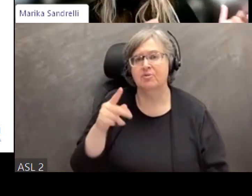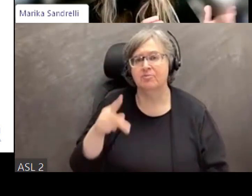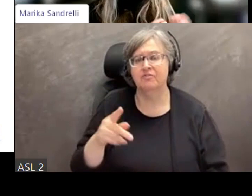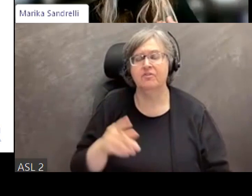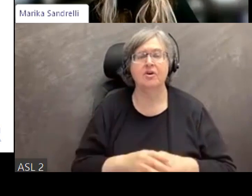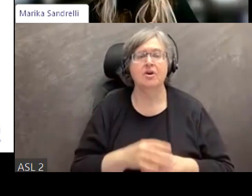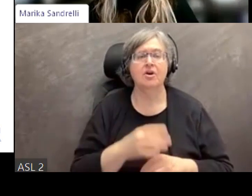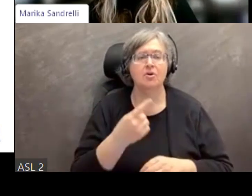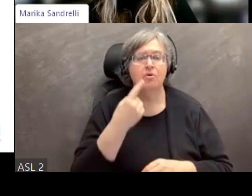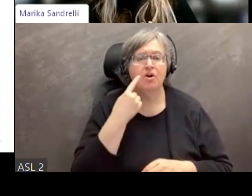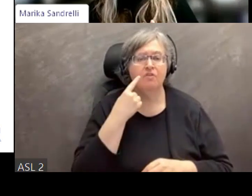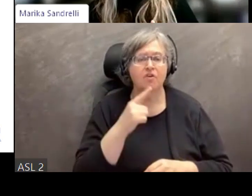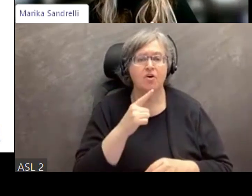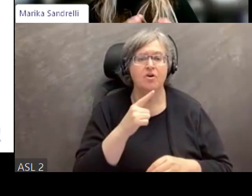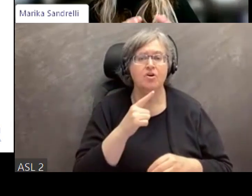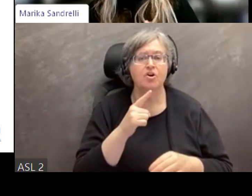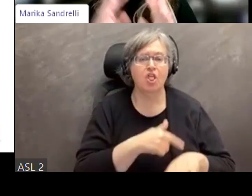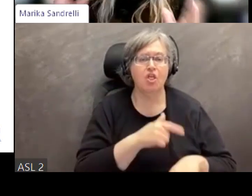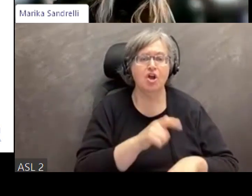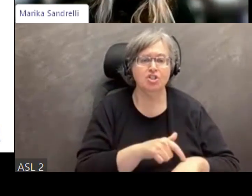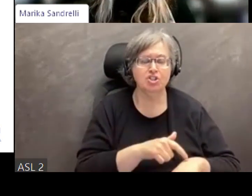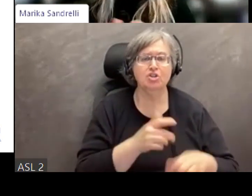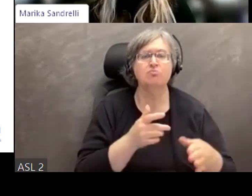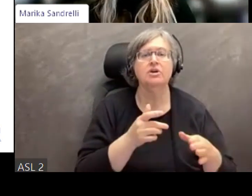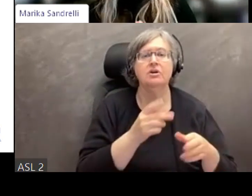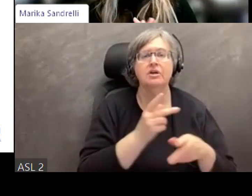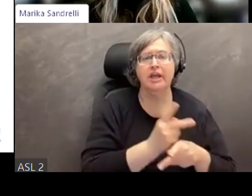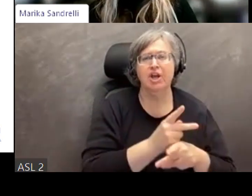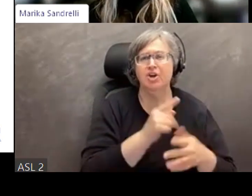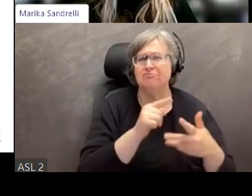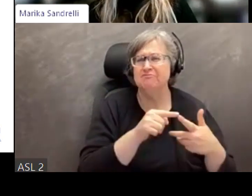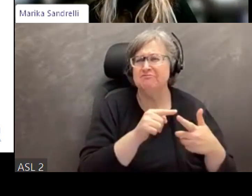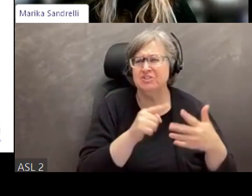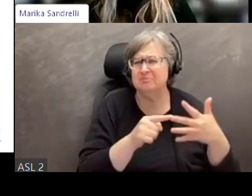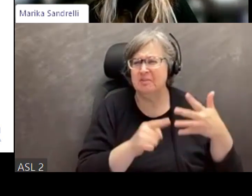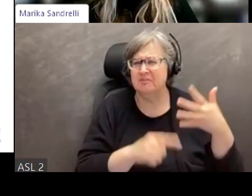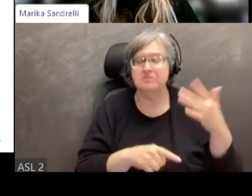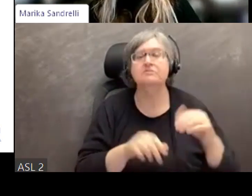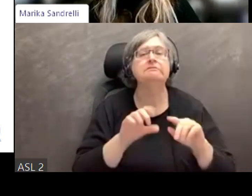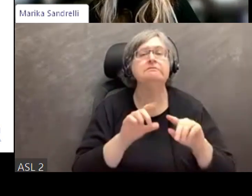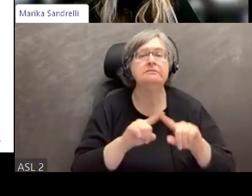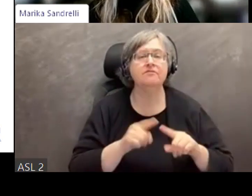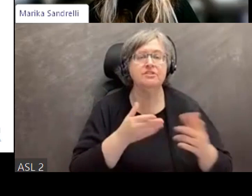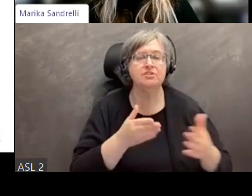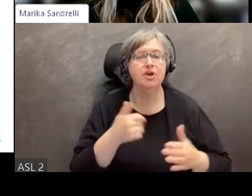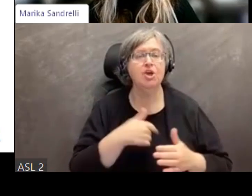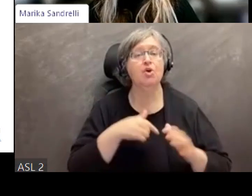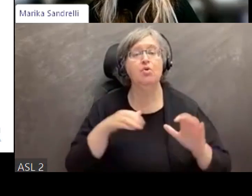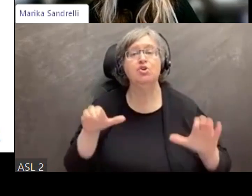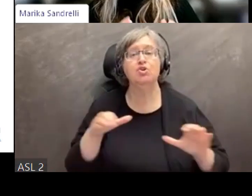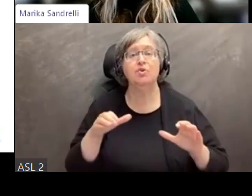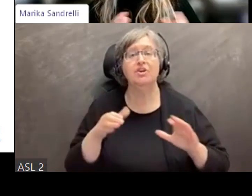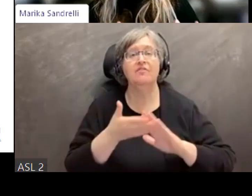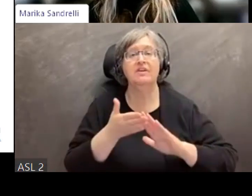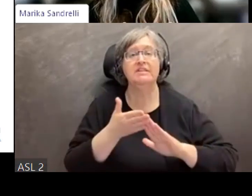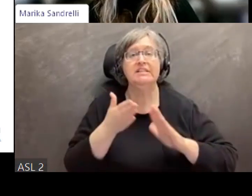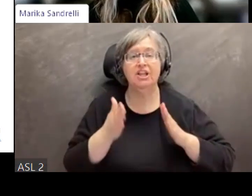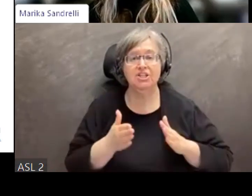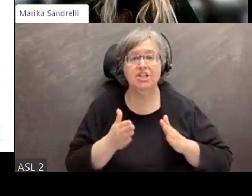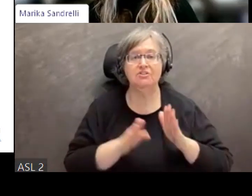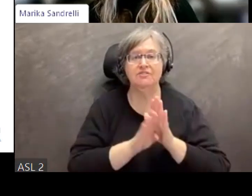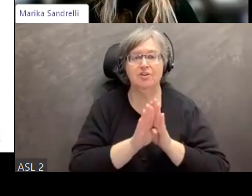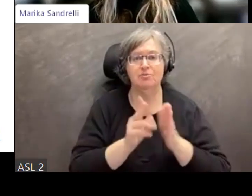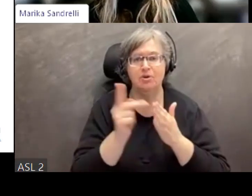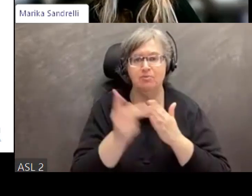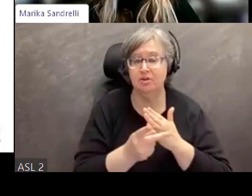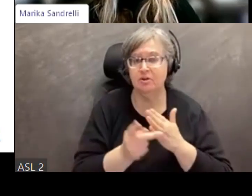specifically for policing services, one for long-term care that's coming up. We're also doing a facilitator